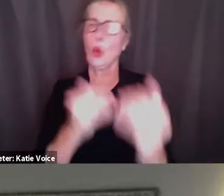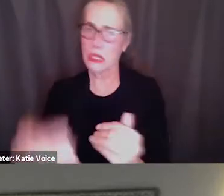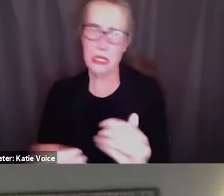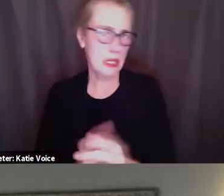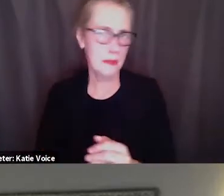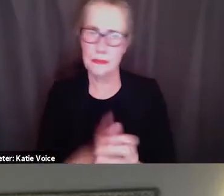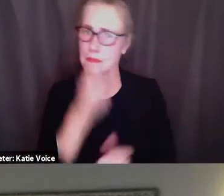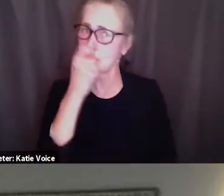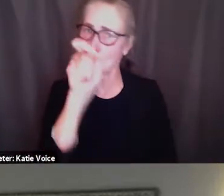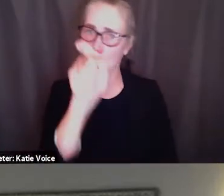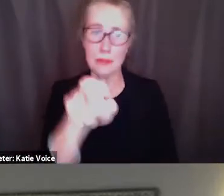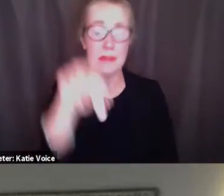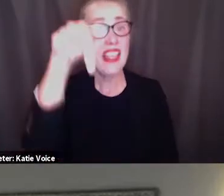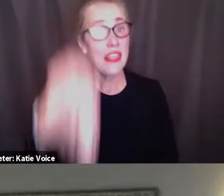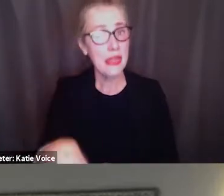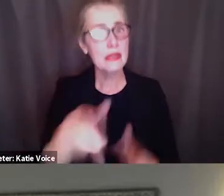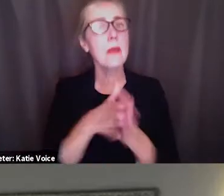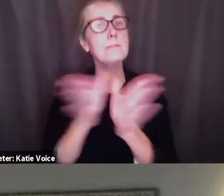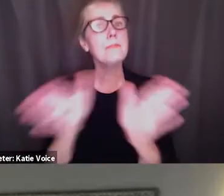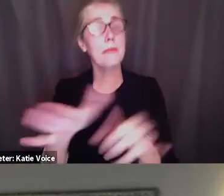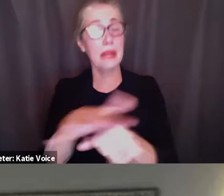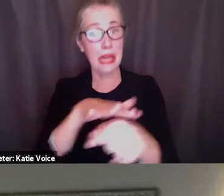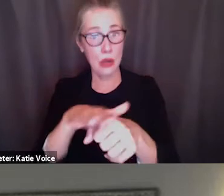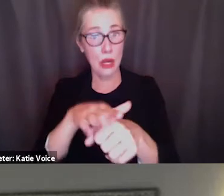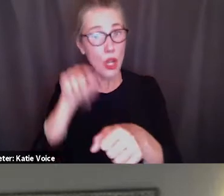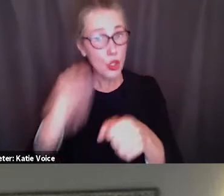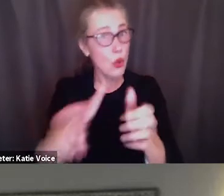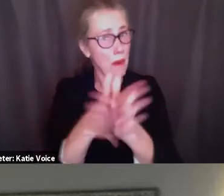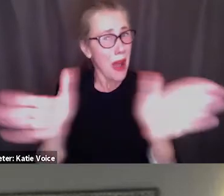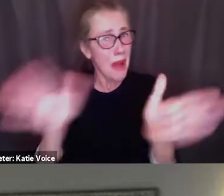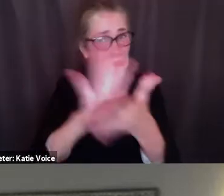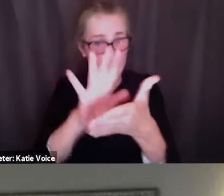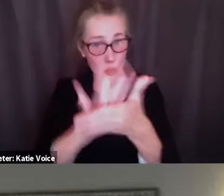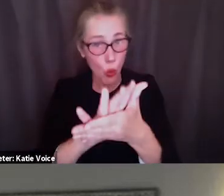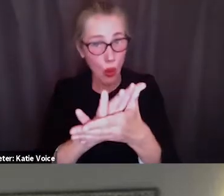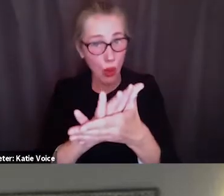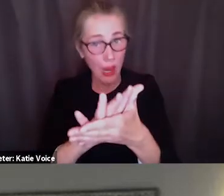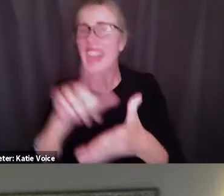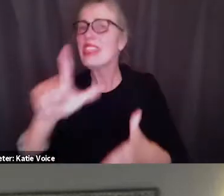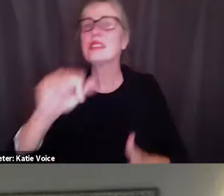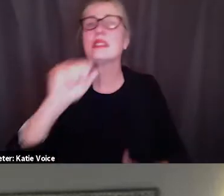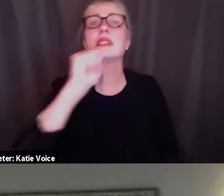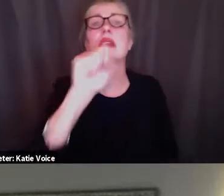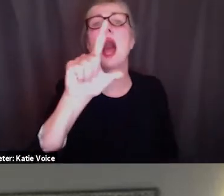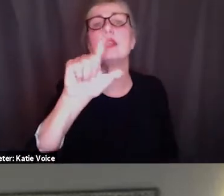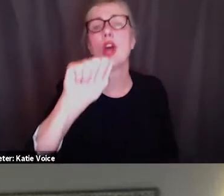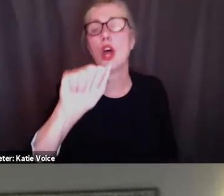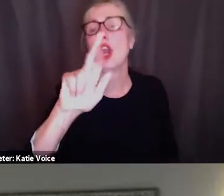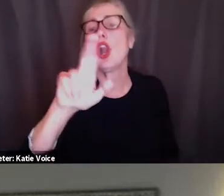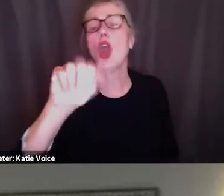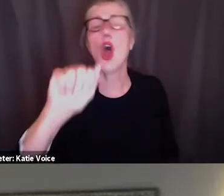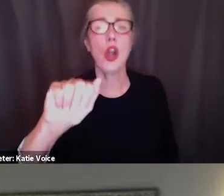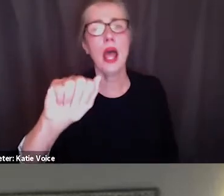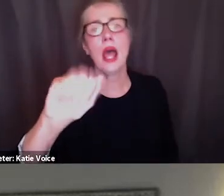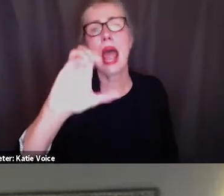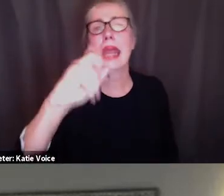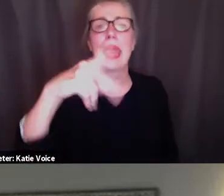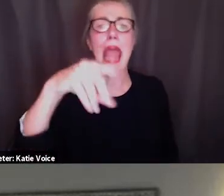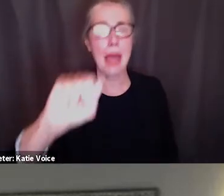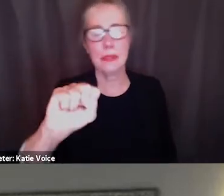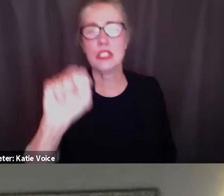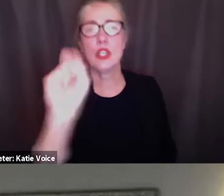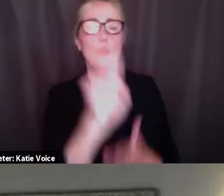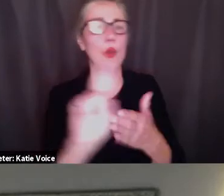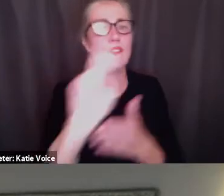a public area. You are a public school. This isn't Laura Capps University. This isn't Kate Ford